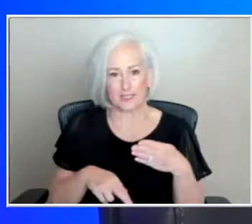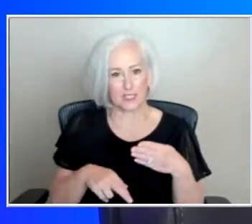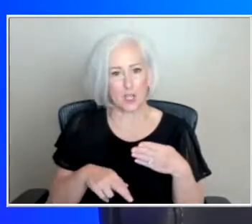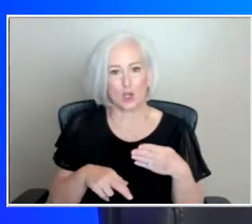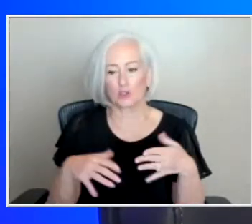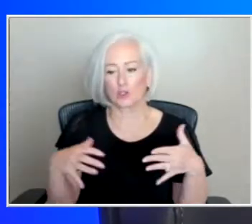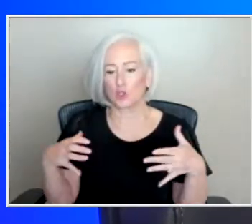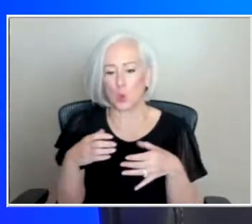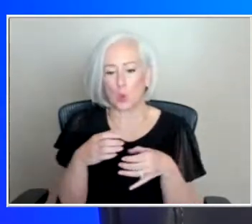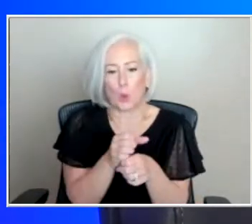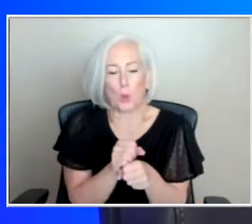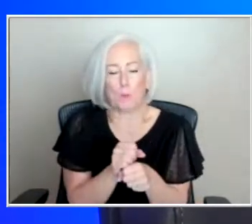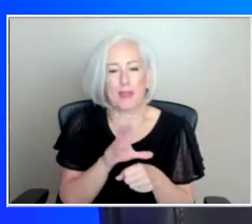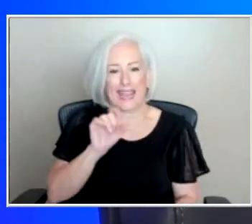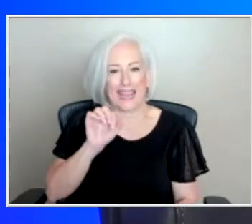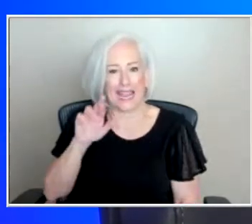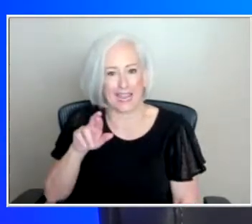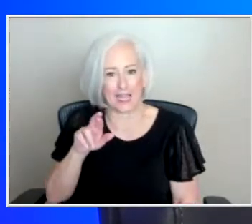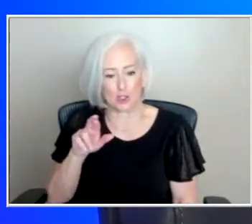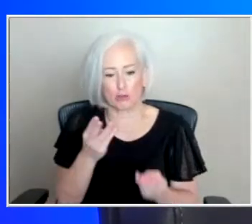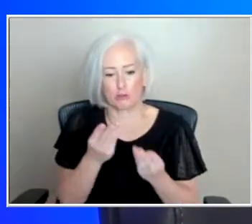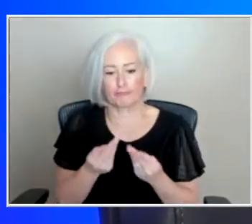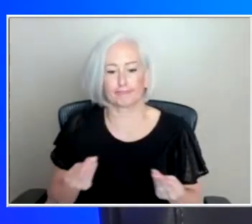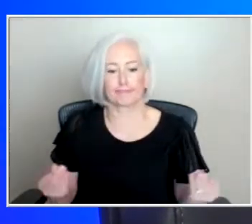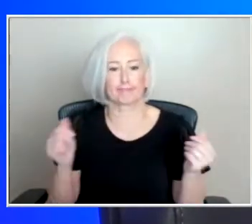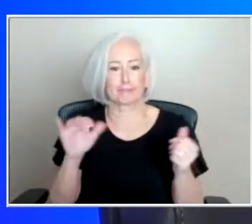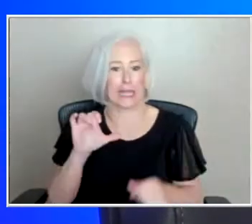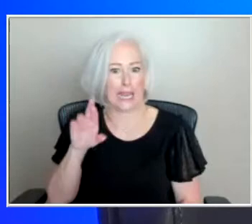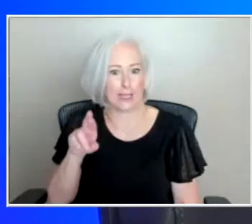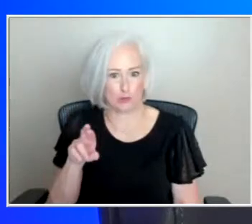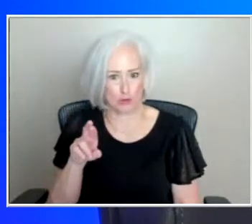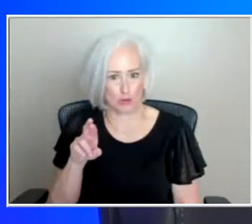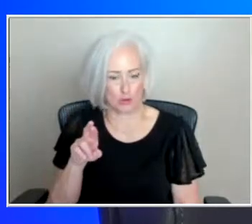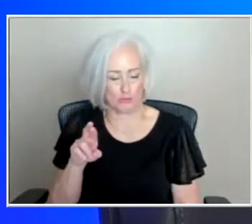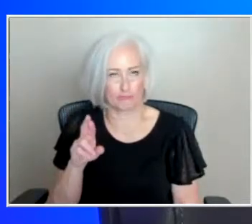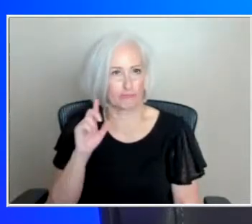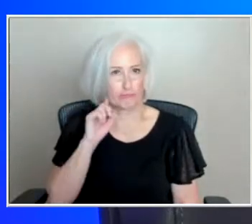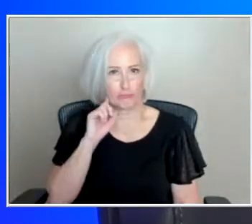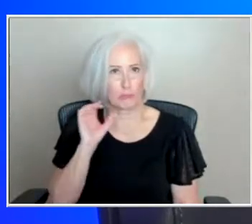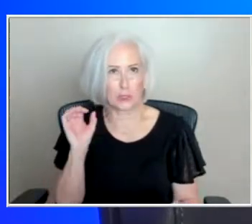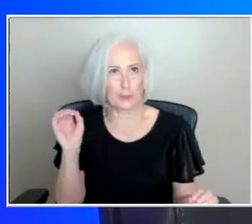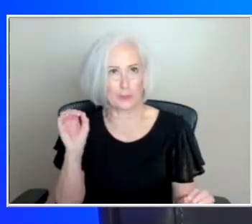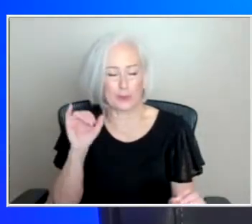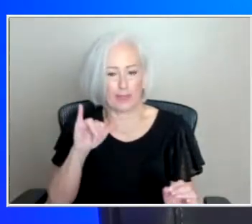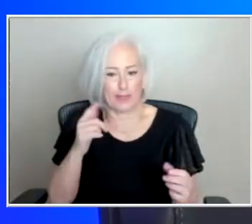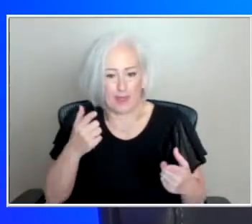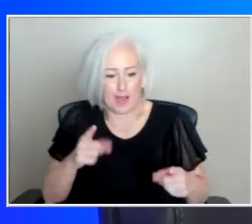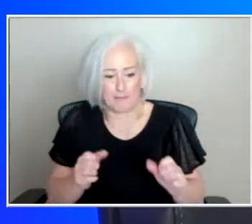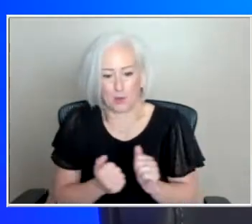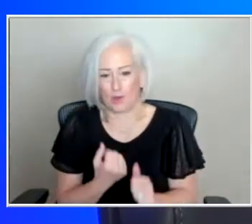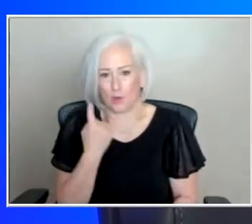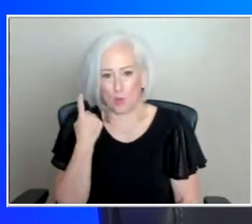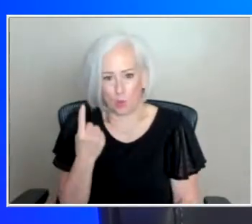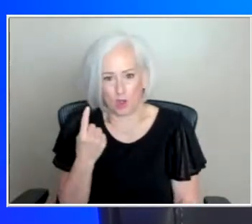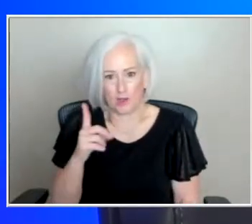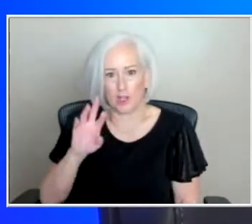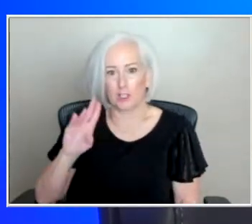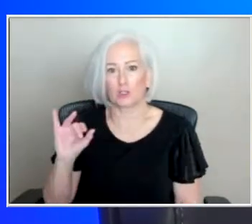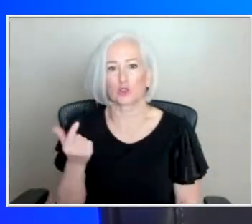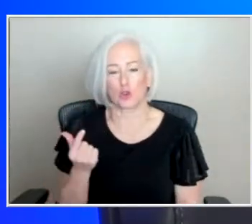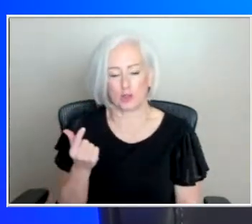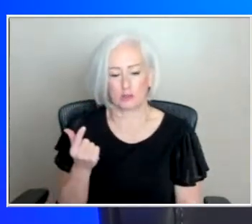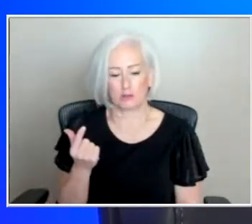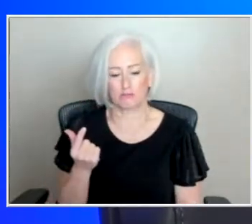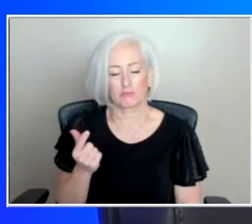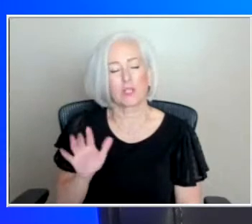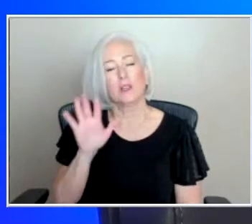cancer, even making it go away. I mean, that is very unheard of at that time. But in the mid-90s and